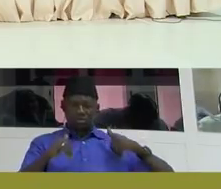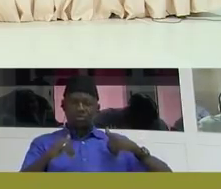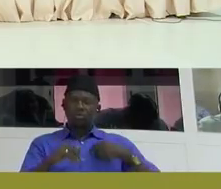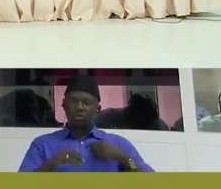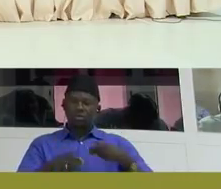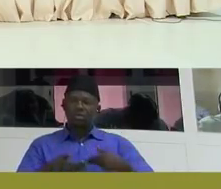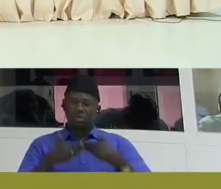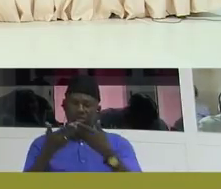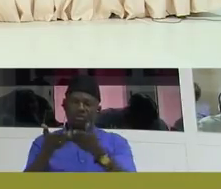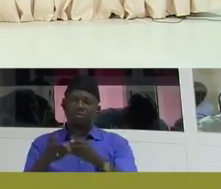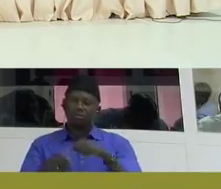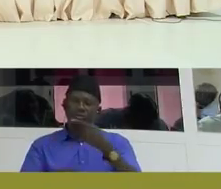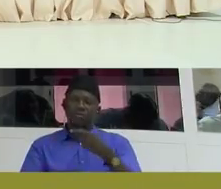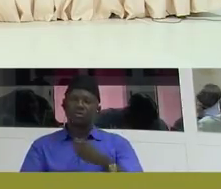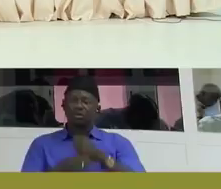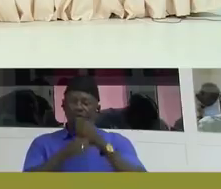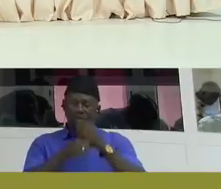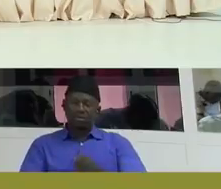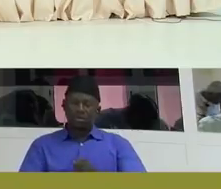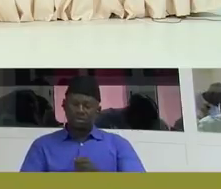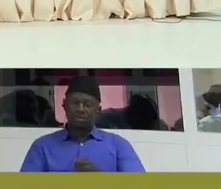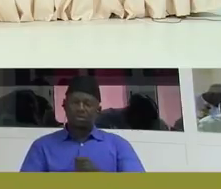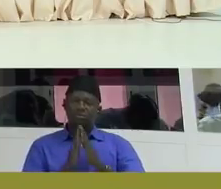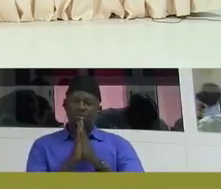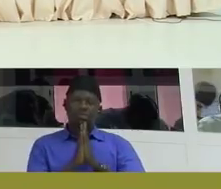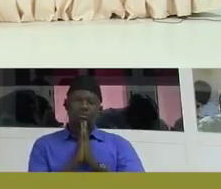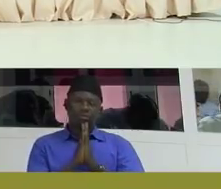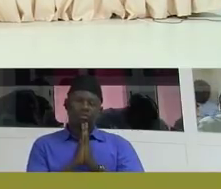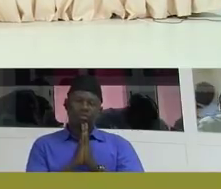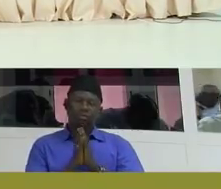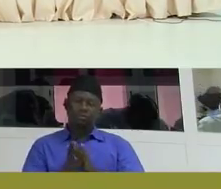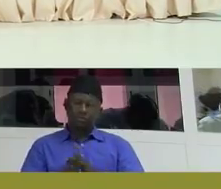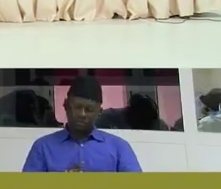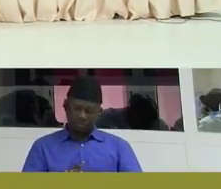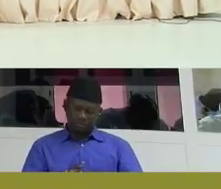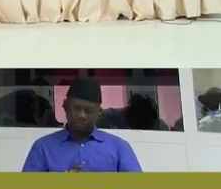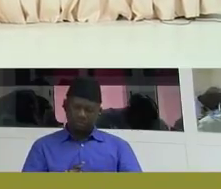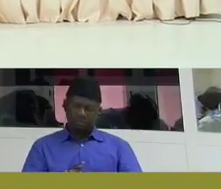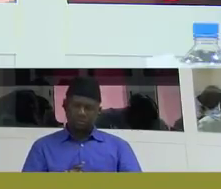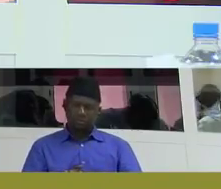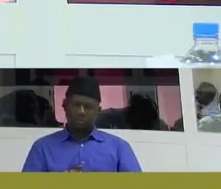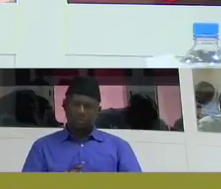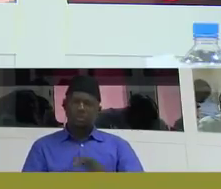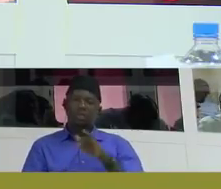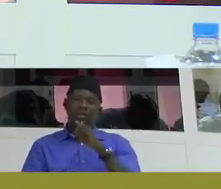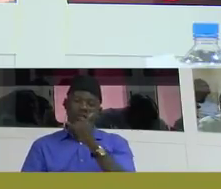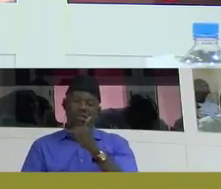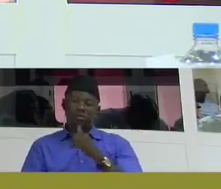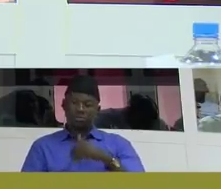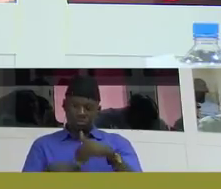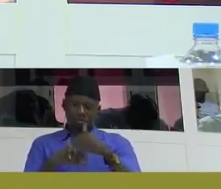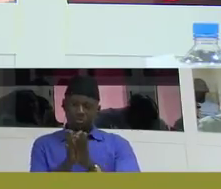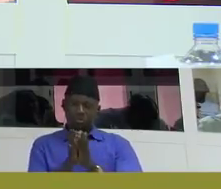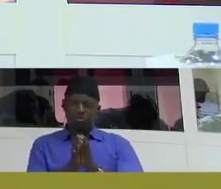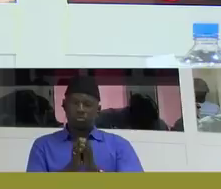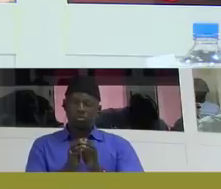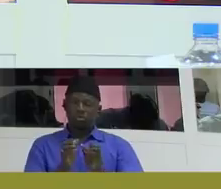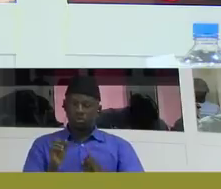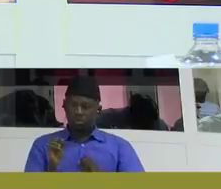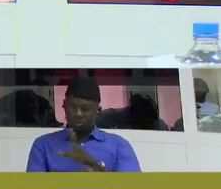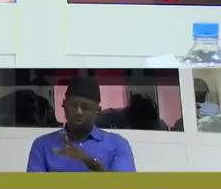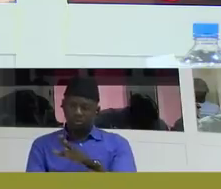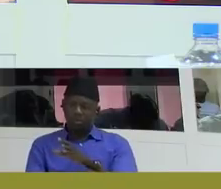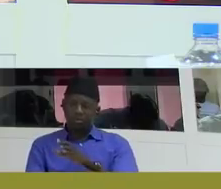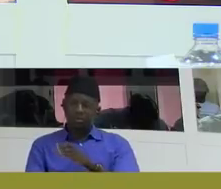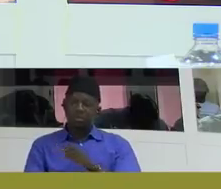for Christian worship? Yes, to a group who applied pressure, who sent a delegation because